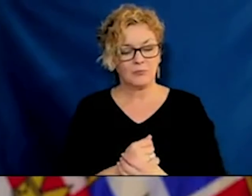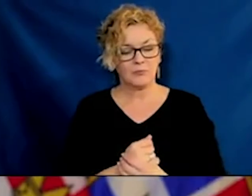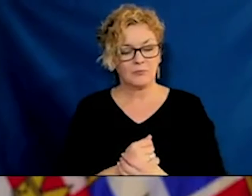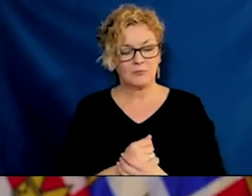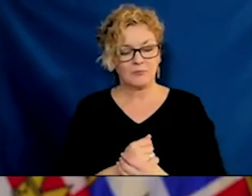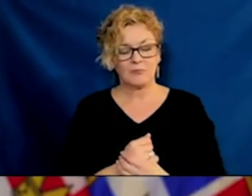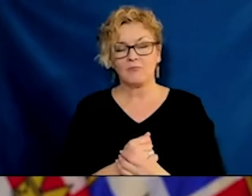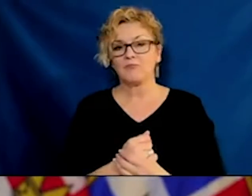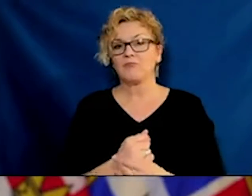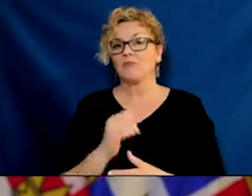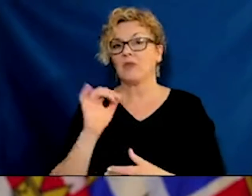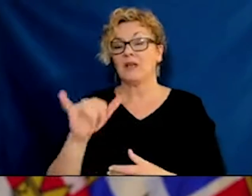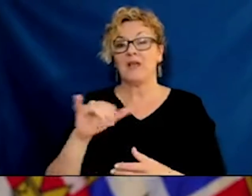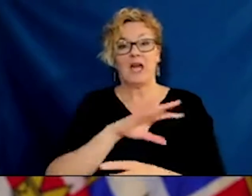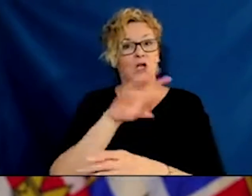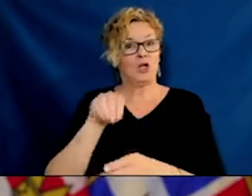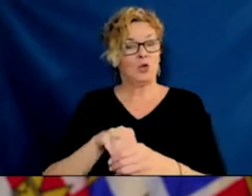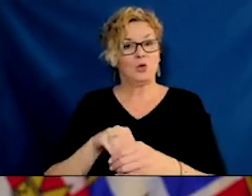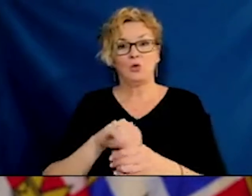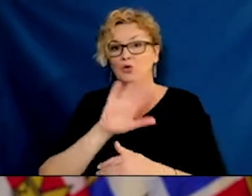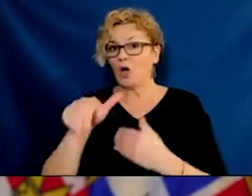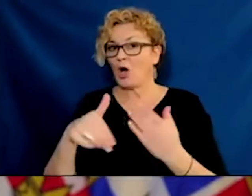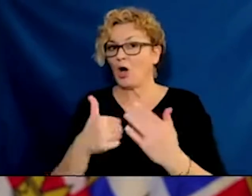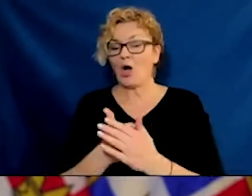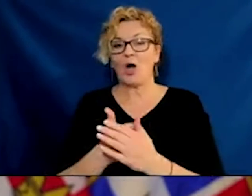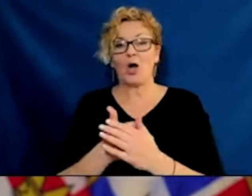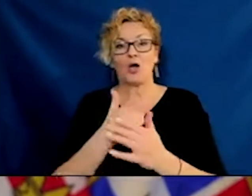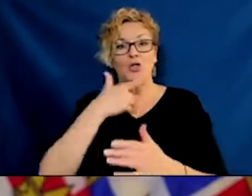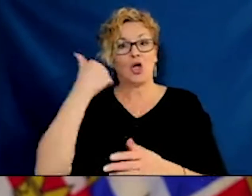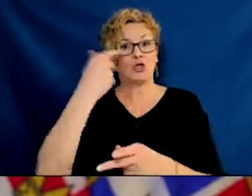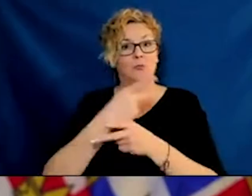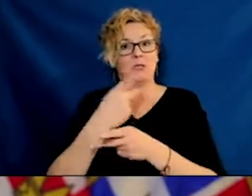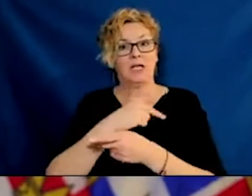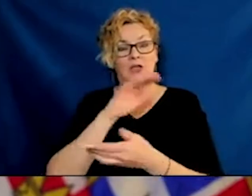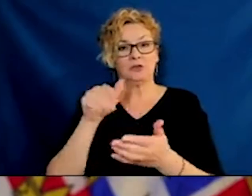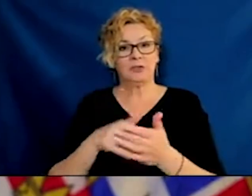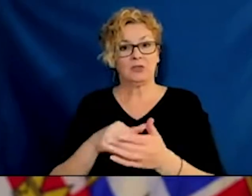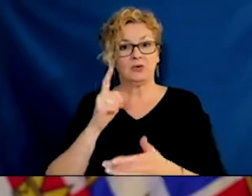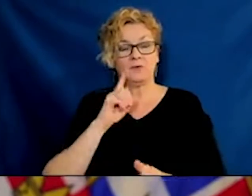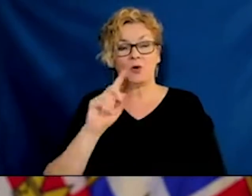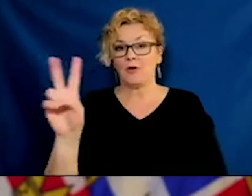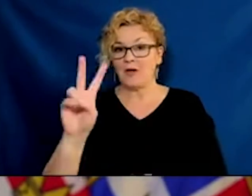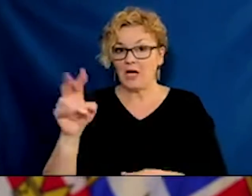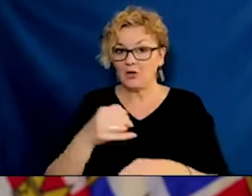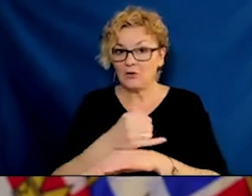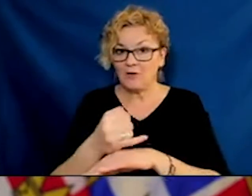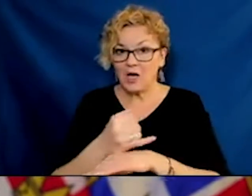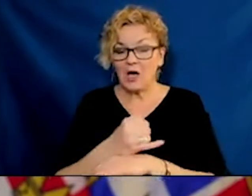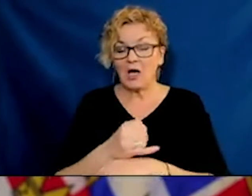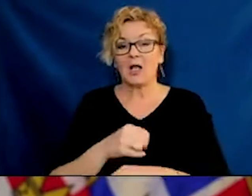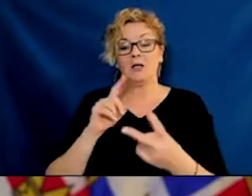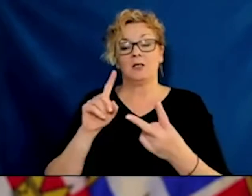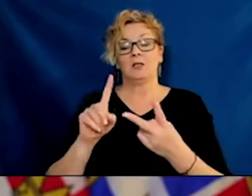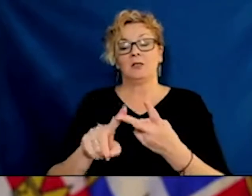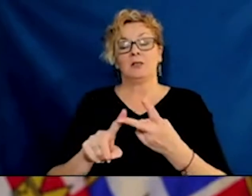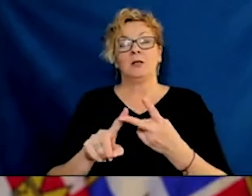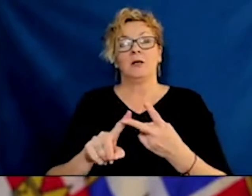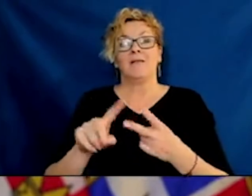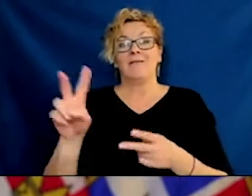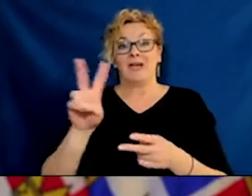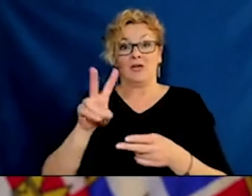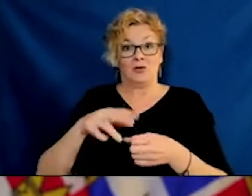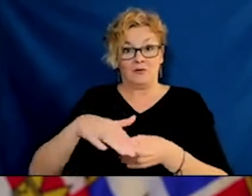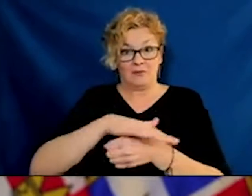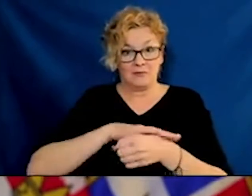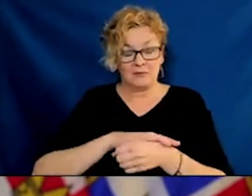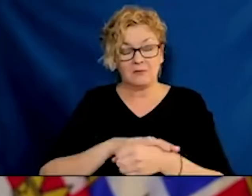Health Region, Vancouver Coastal and Fraser Health, and we will have all of the long-term care and assisted living facilities in Northern Health